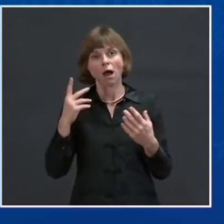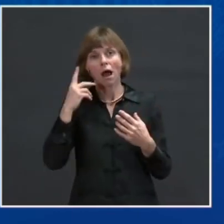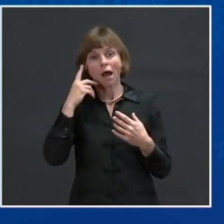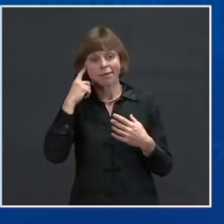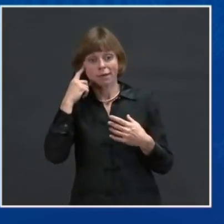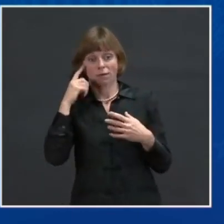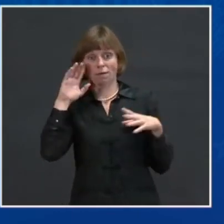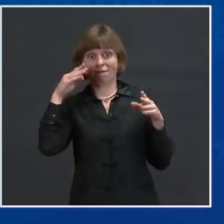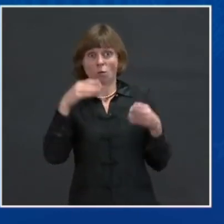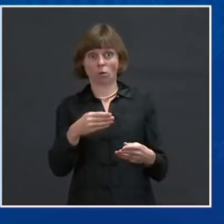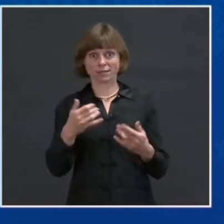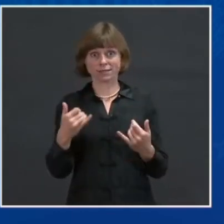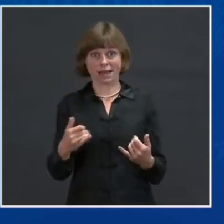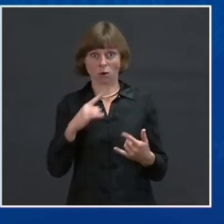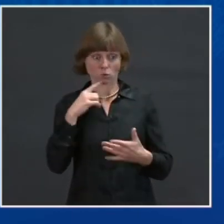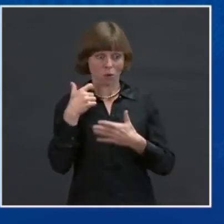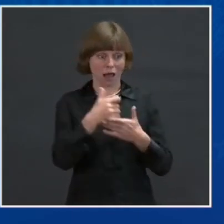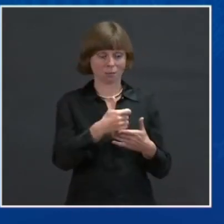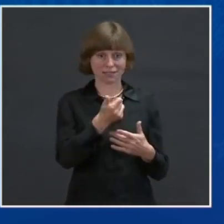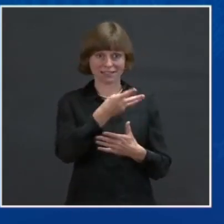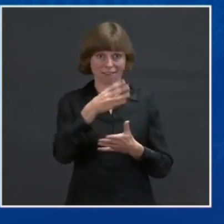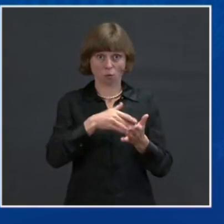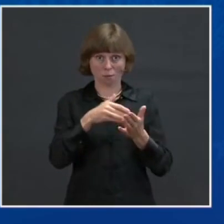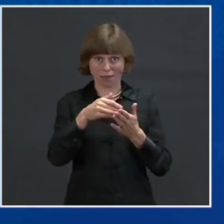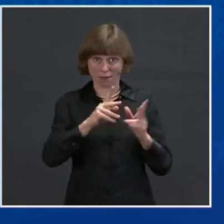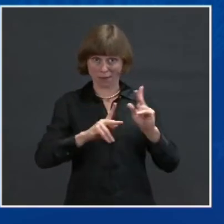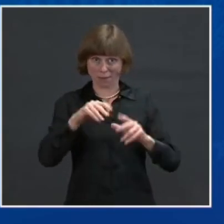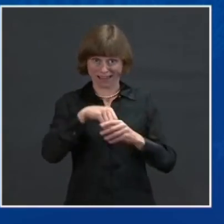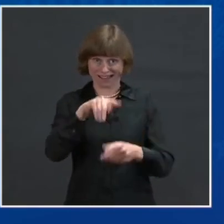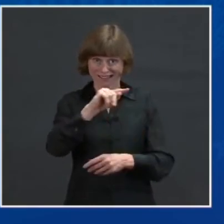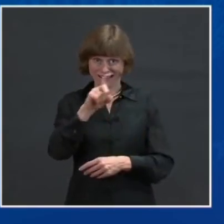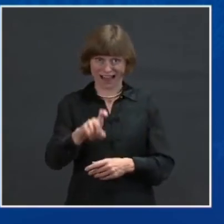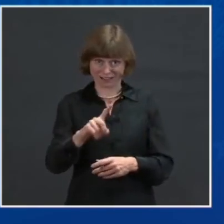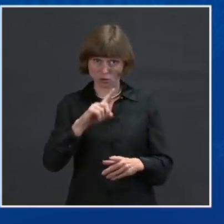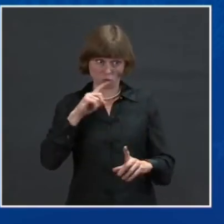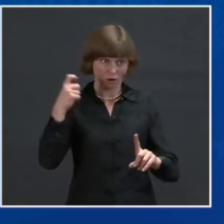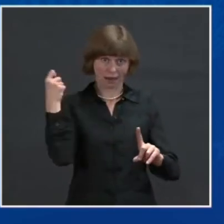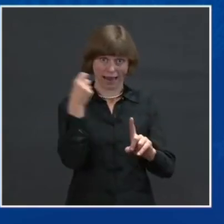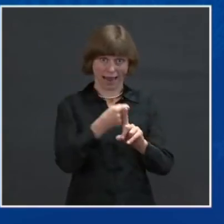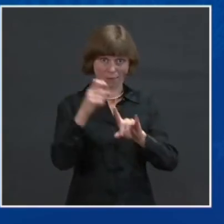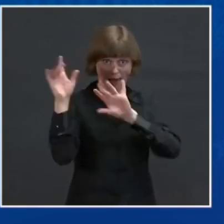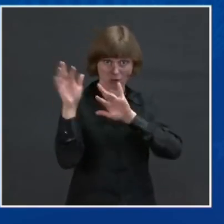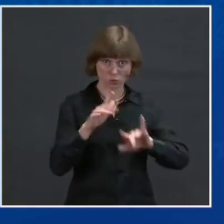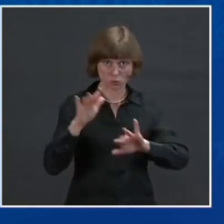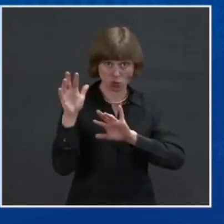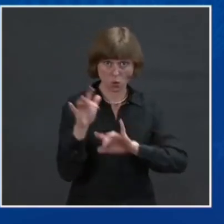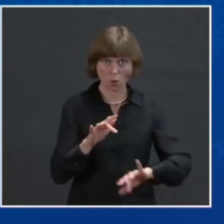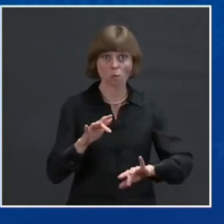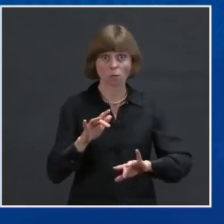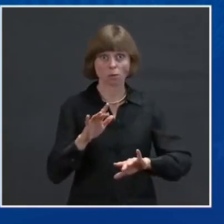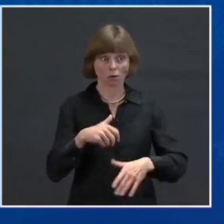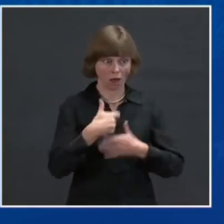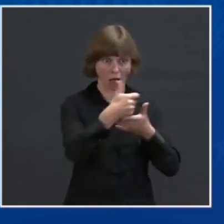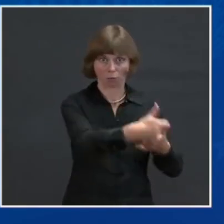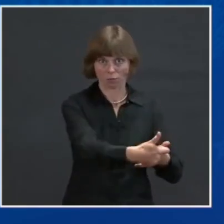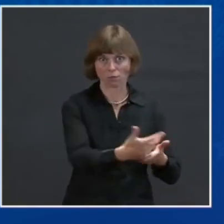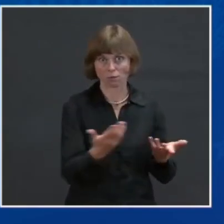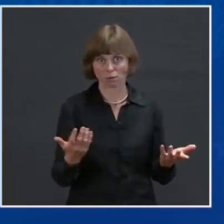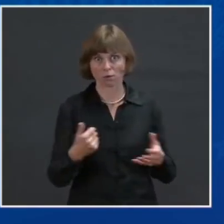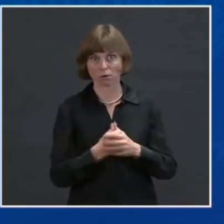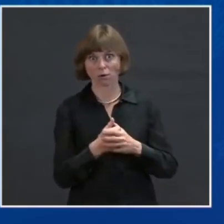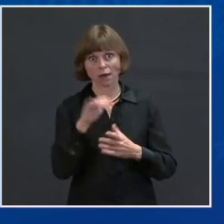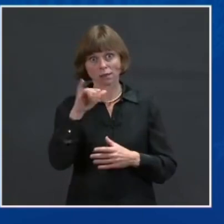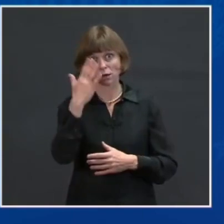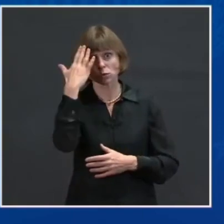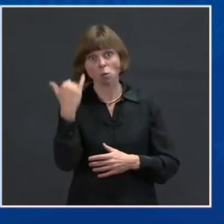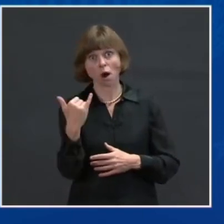that the millions of people across Texas who are impacted by the storm get the relief they need. Obviously, that's why the